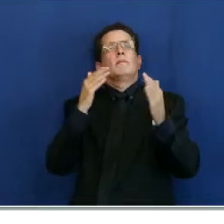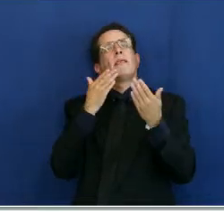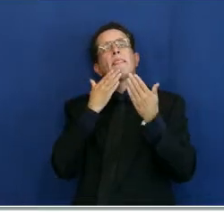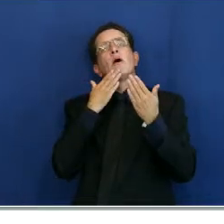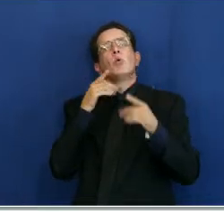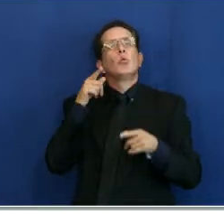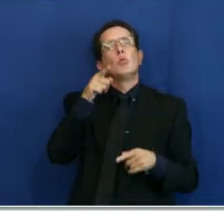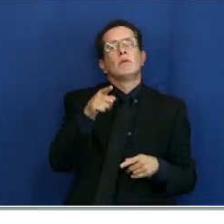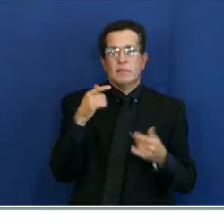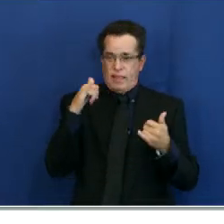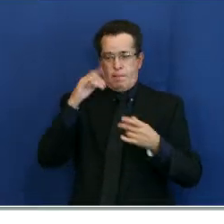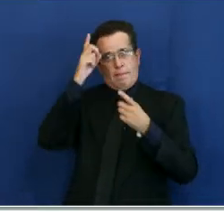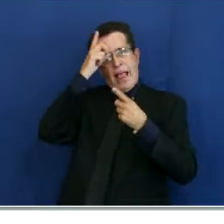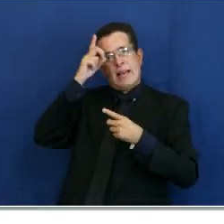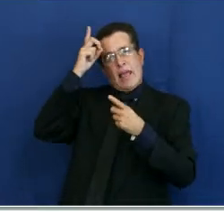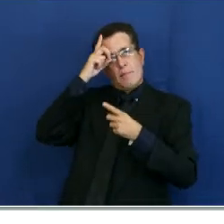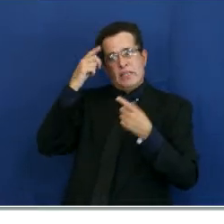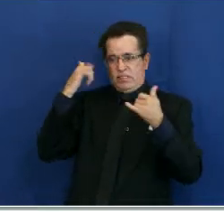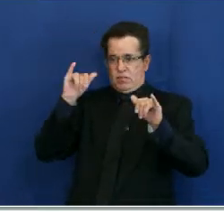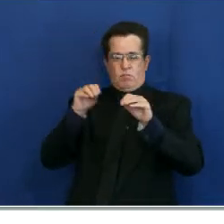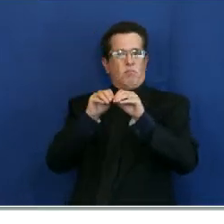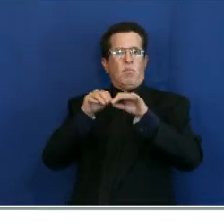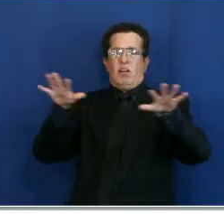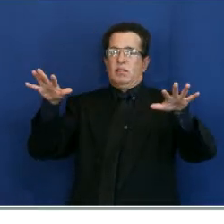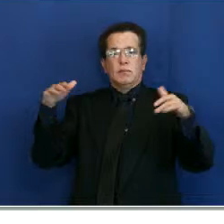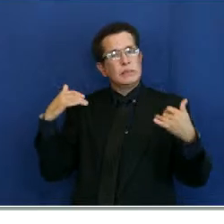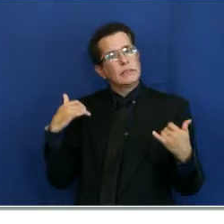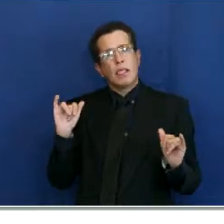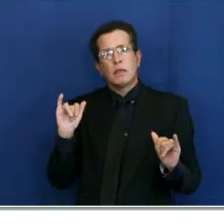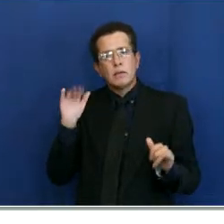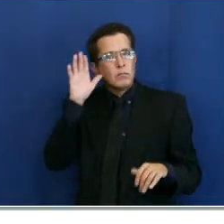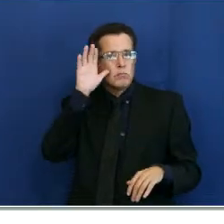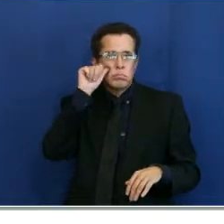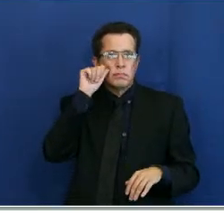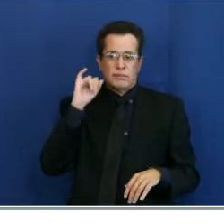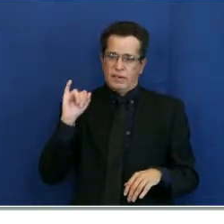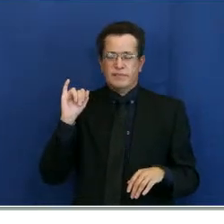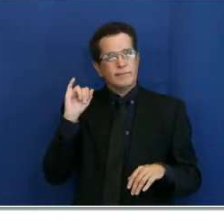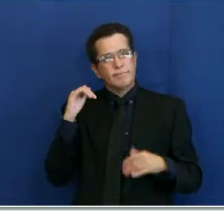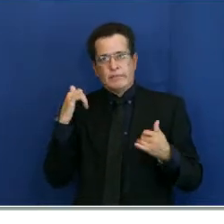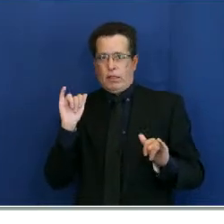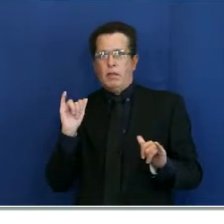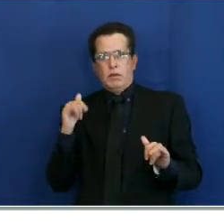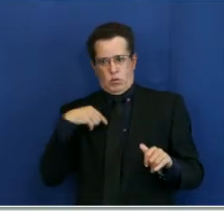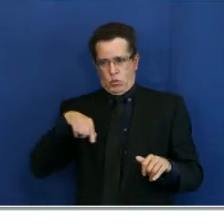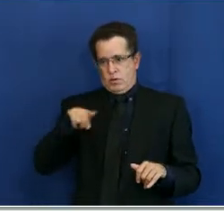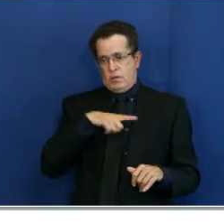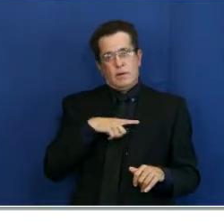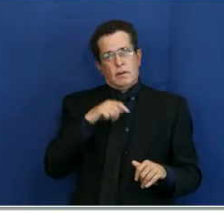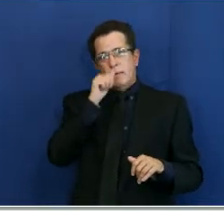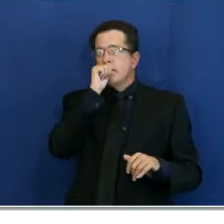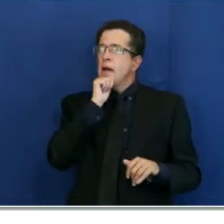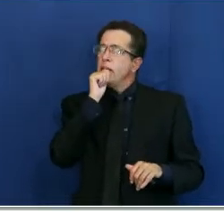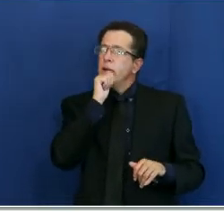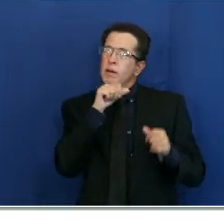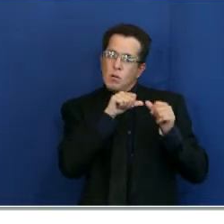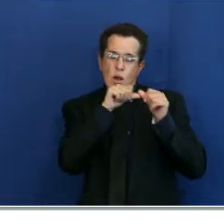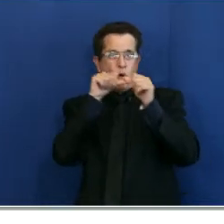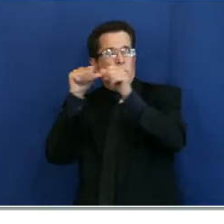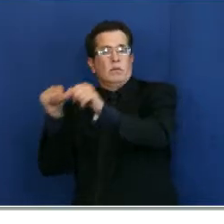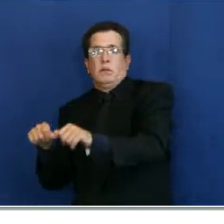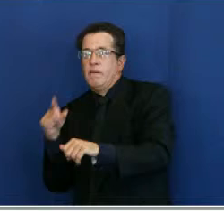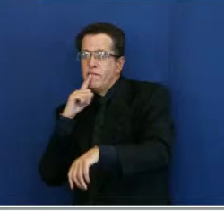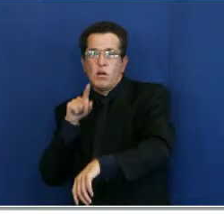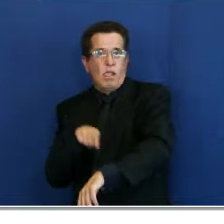Fletcher stated, is still ongoing. We are in a marathon here, and things are not going